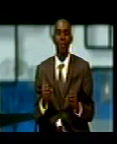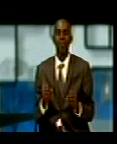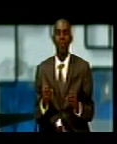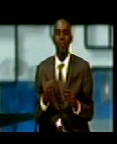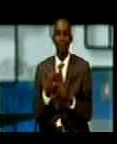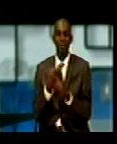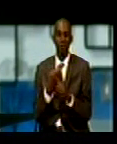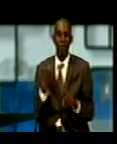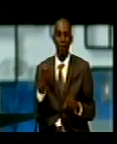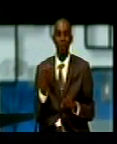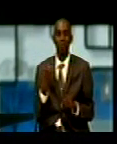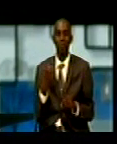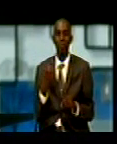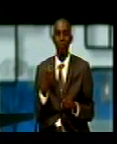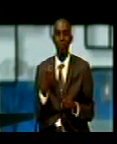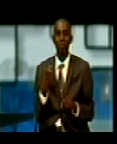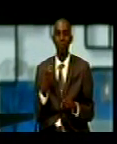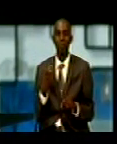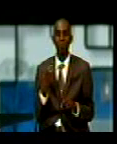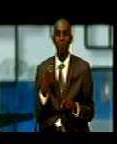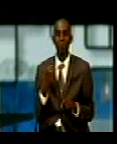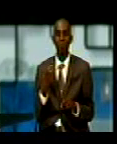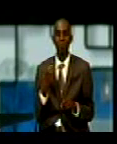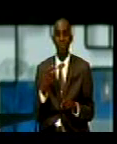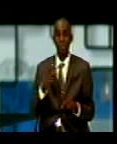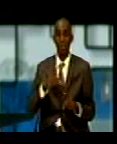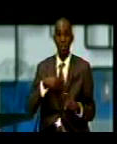from Magodo District in Lagos.